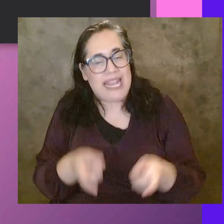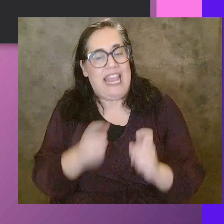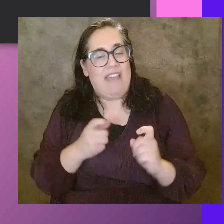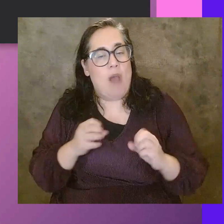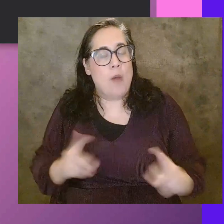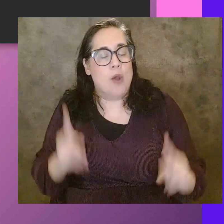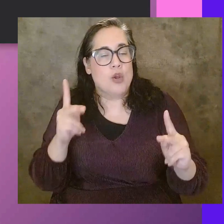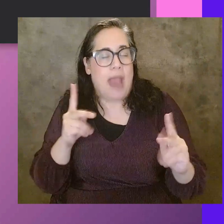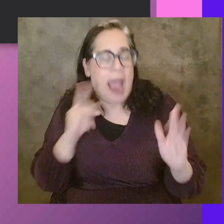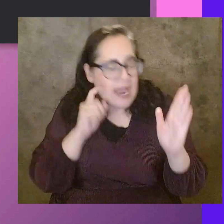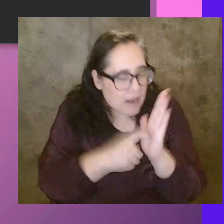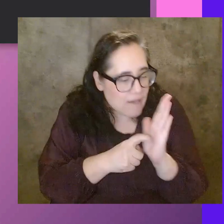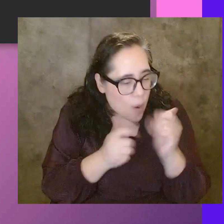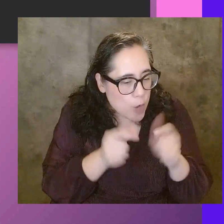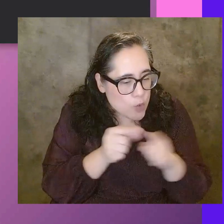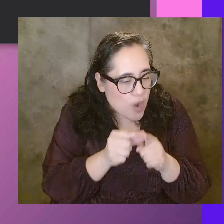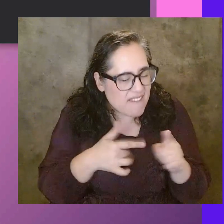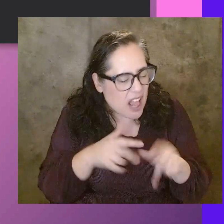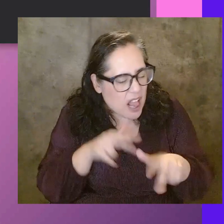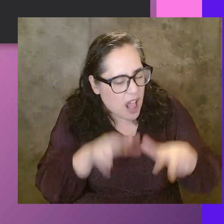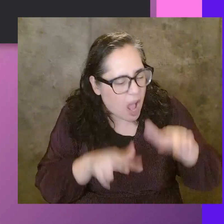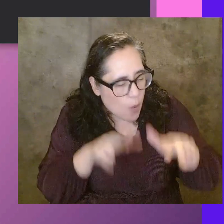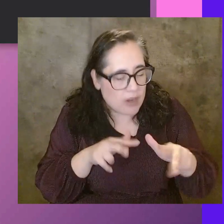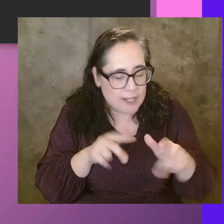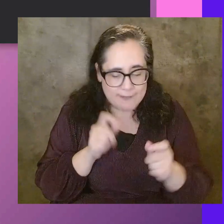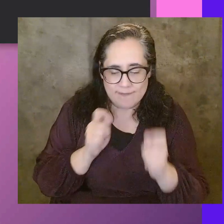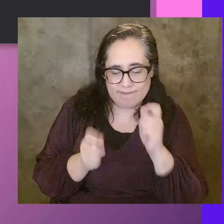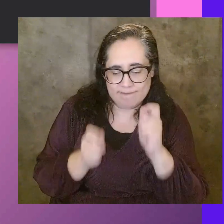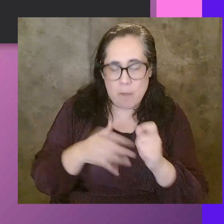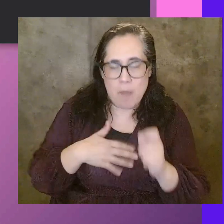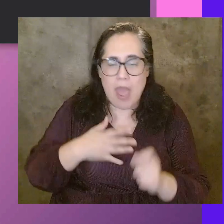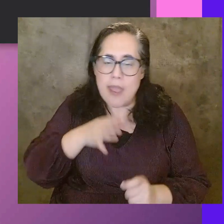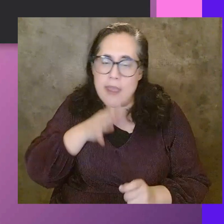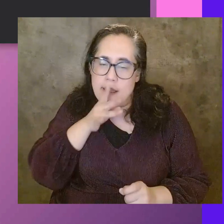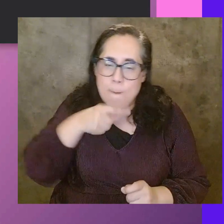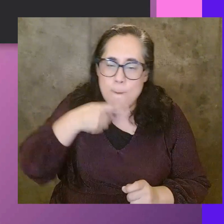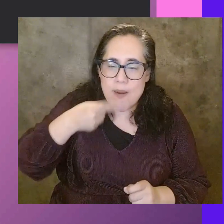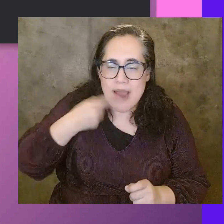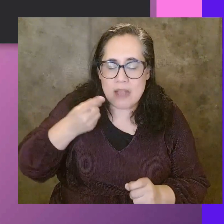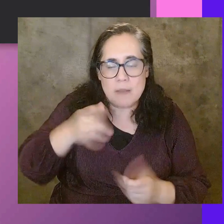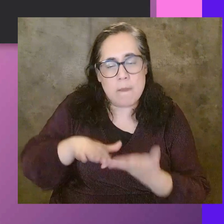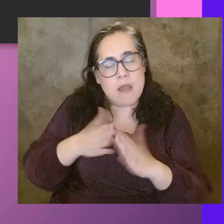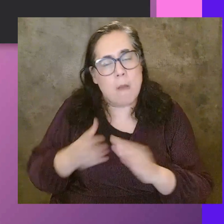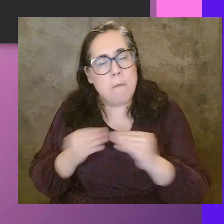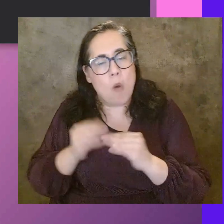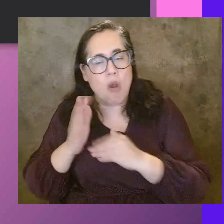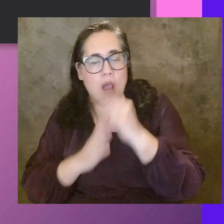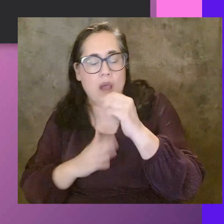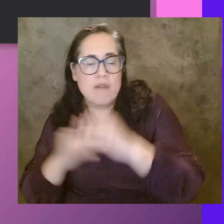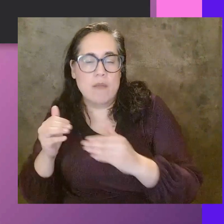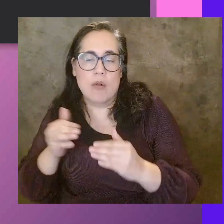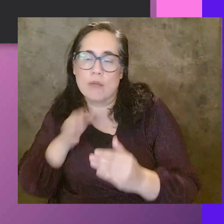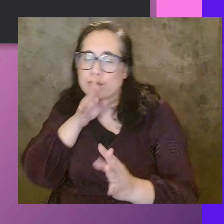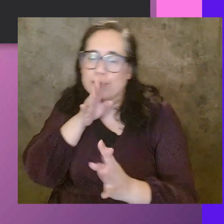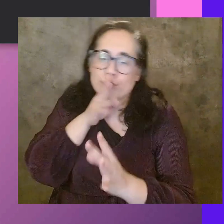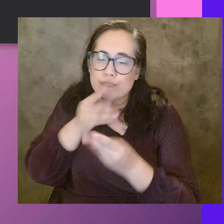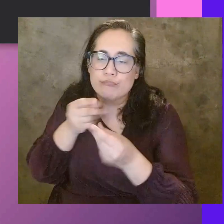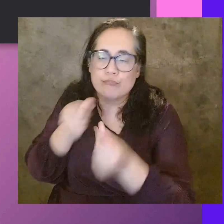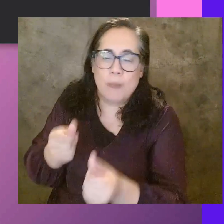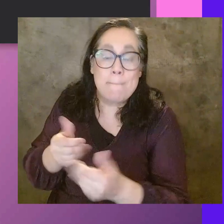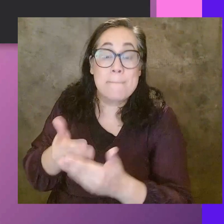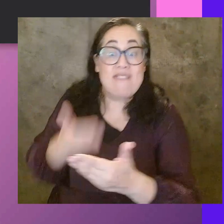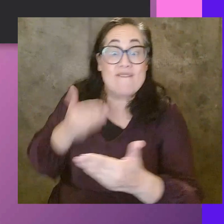an opportunity to identify words that feel awkward, refine my pronunciation, and become more comfortable producing the